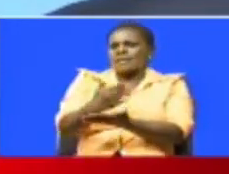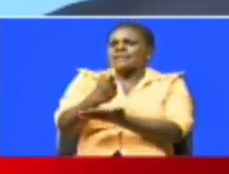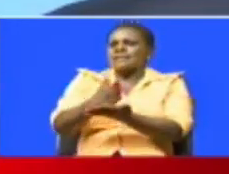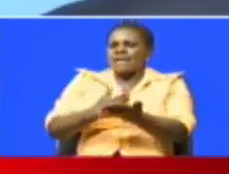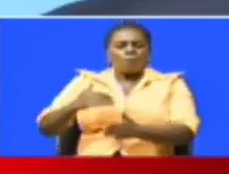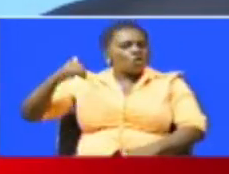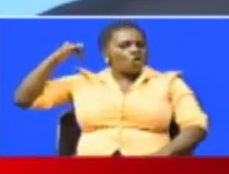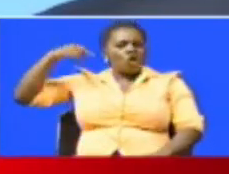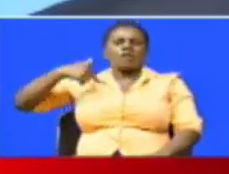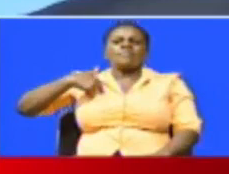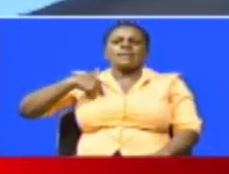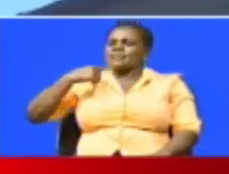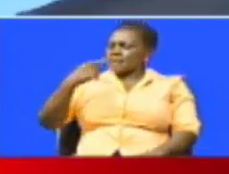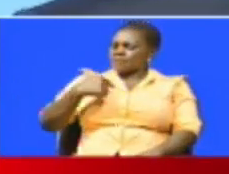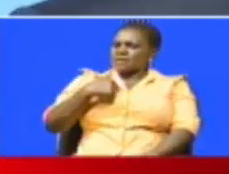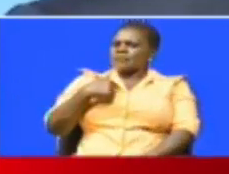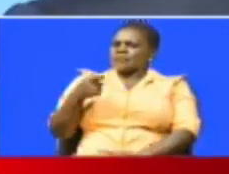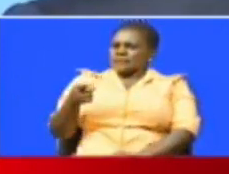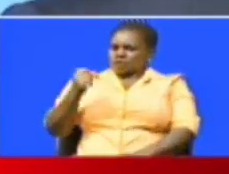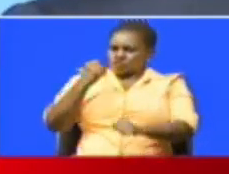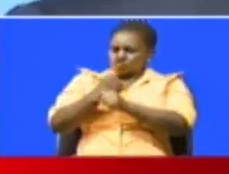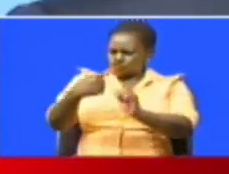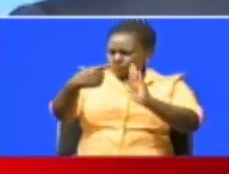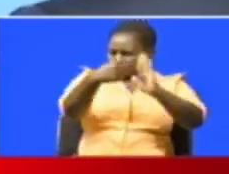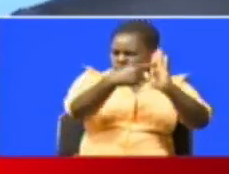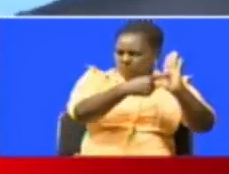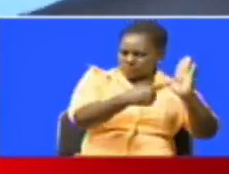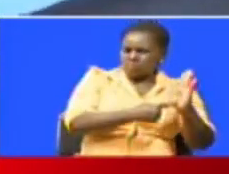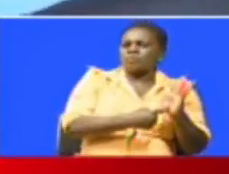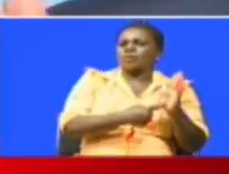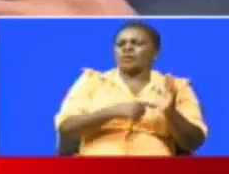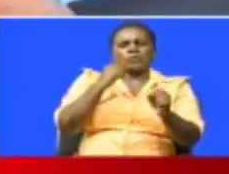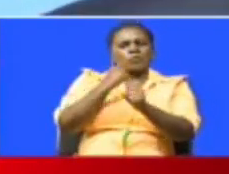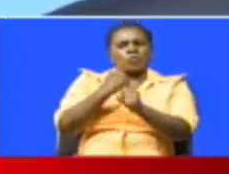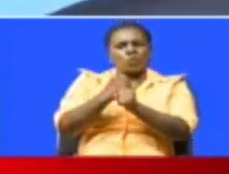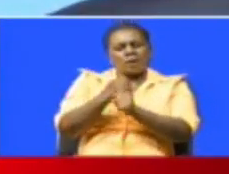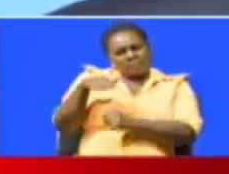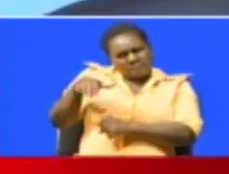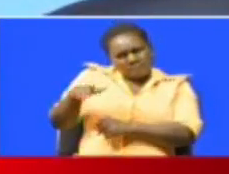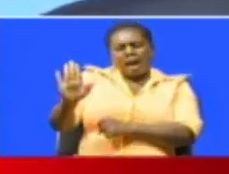actually been calling me and telling me that this is what they are going to do. They are doing so at their own costs.